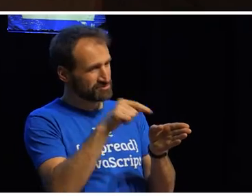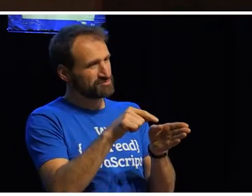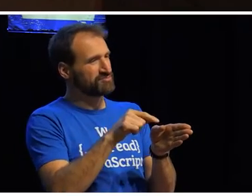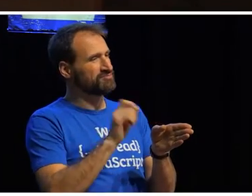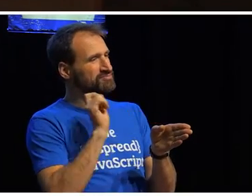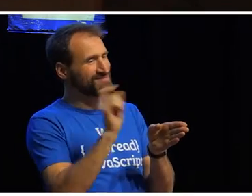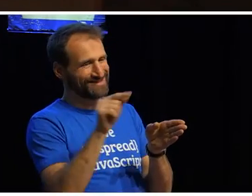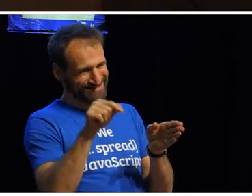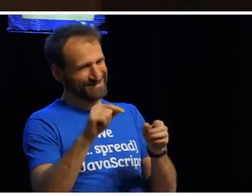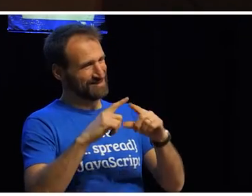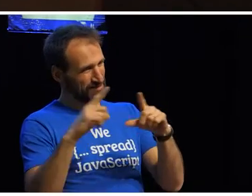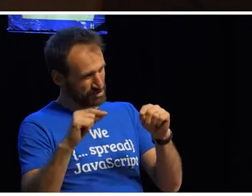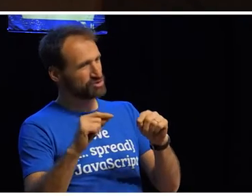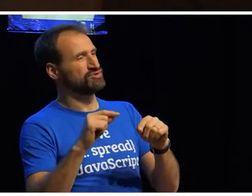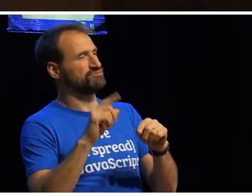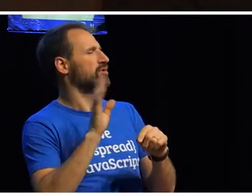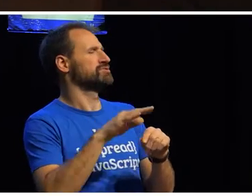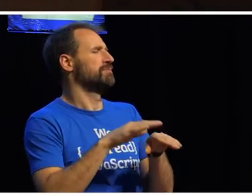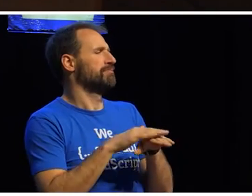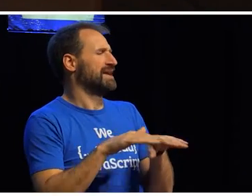base64 to the Cladinary.